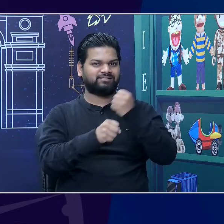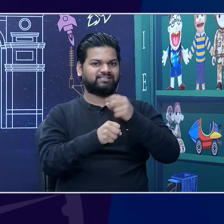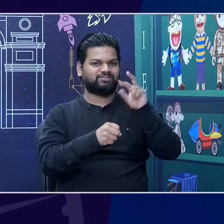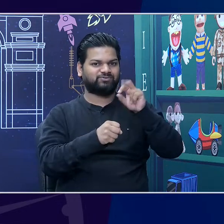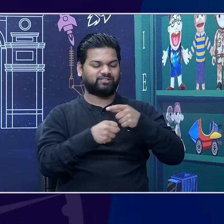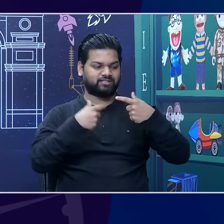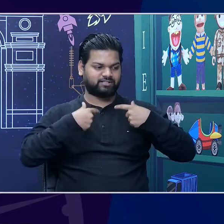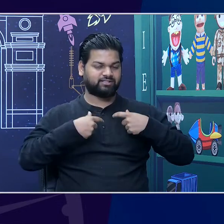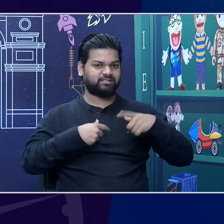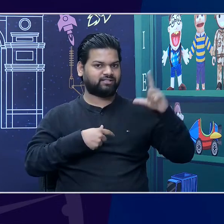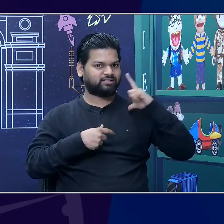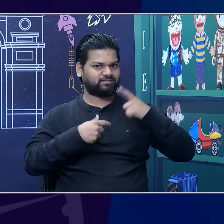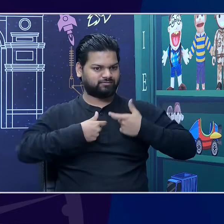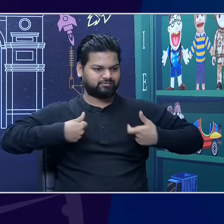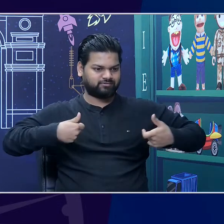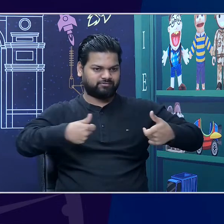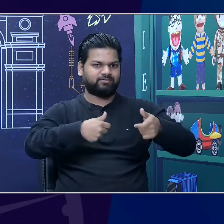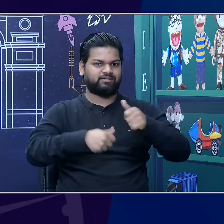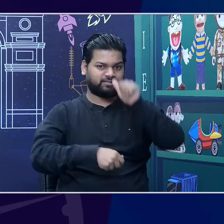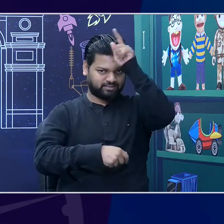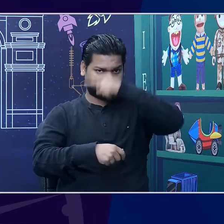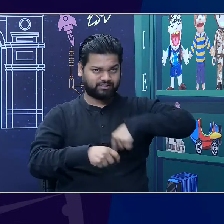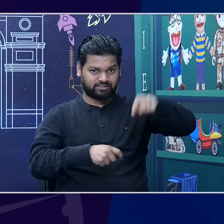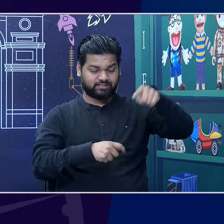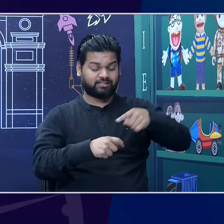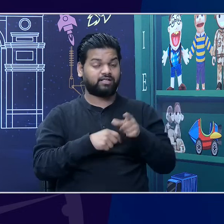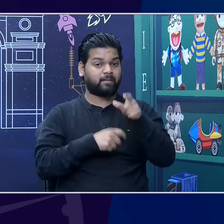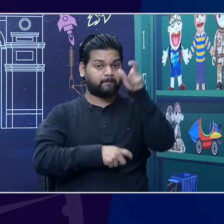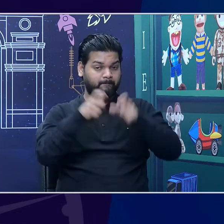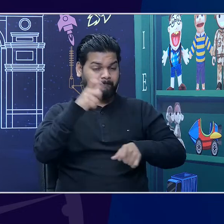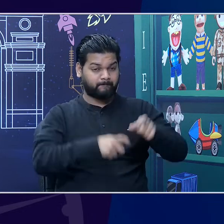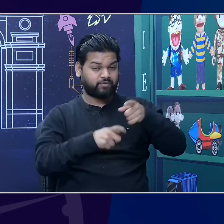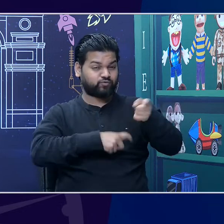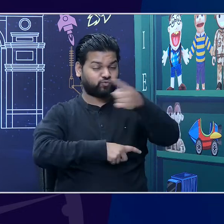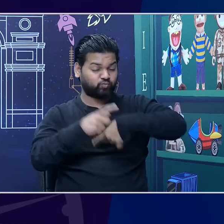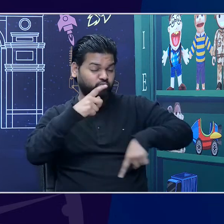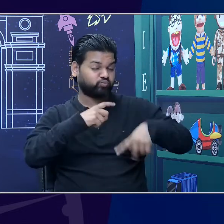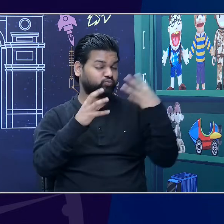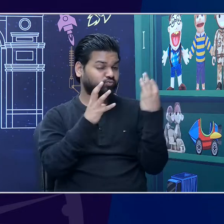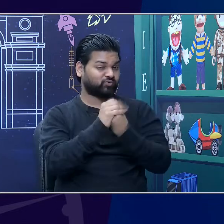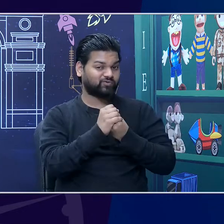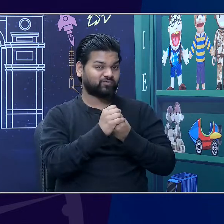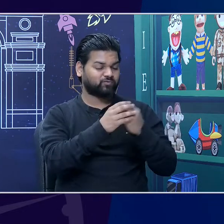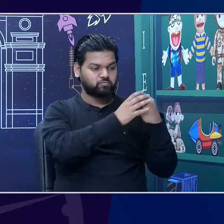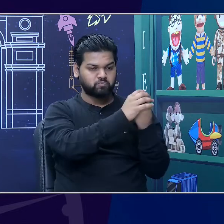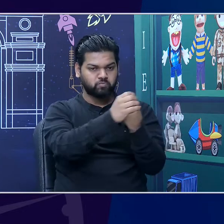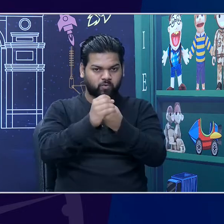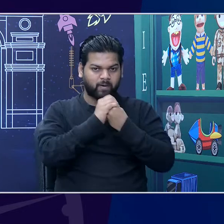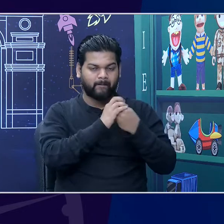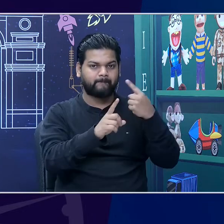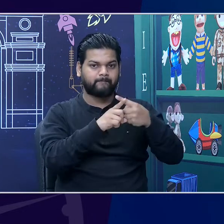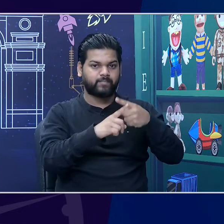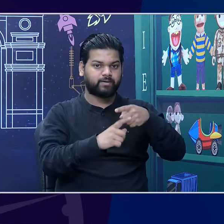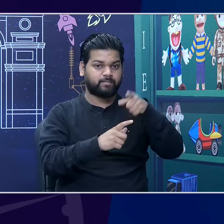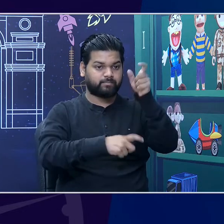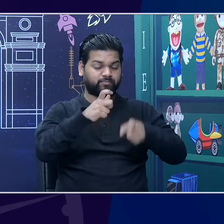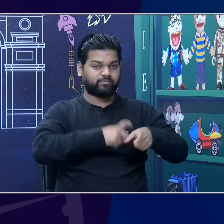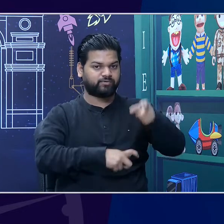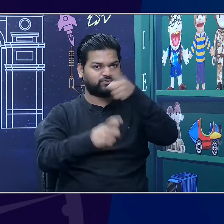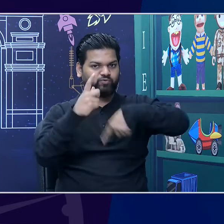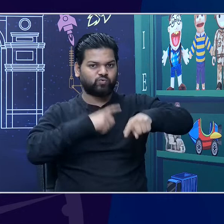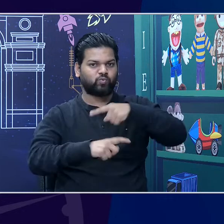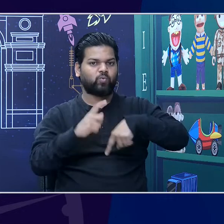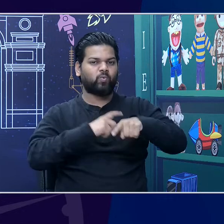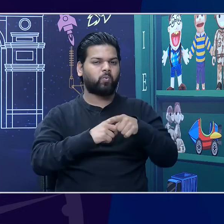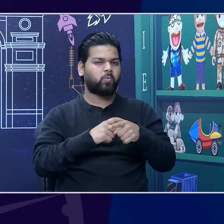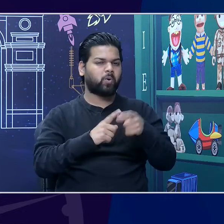2023. A nation deeply committed to democracy and multilateralism, India G20 presidency would be a watershed